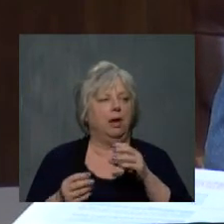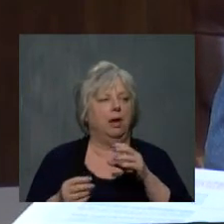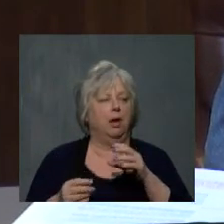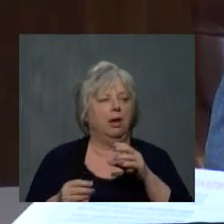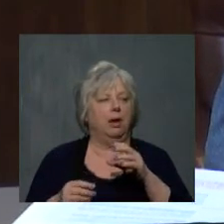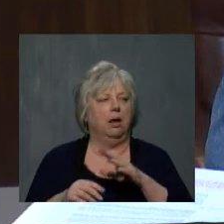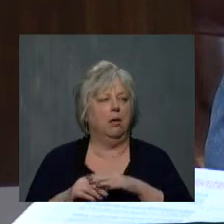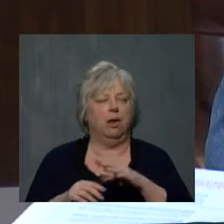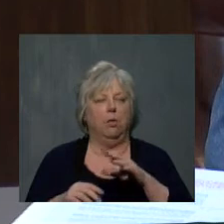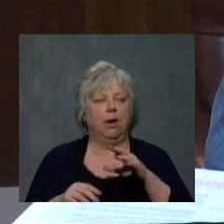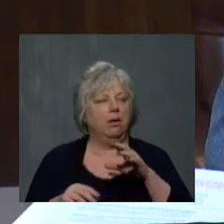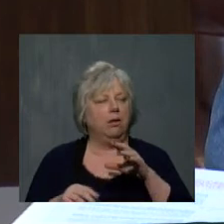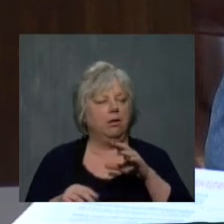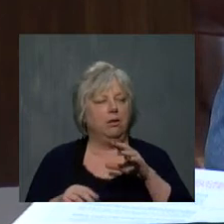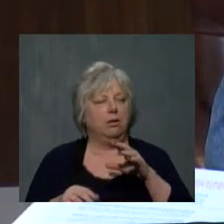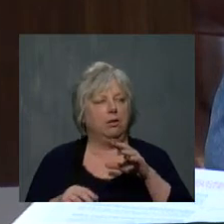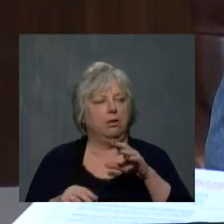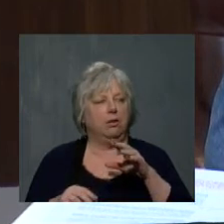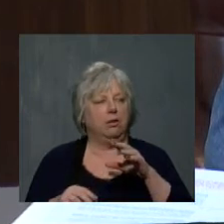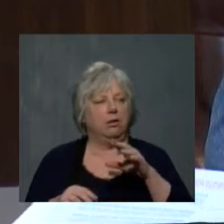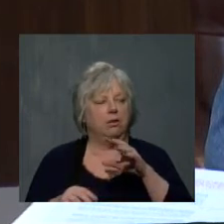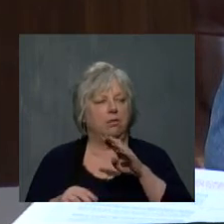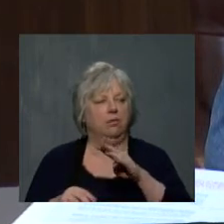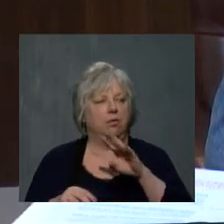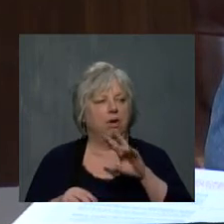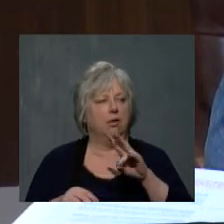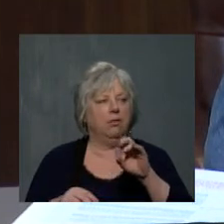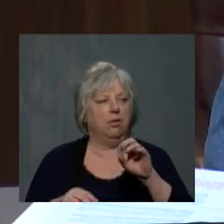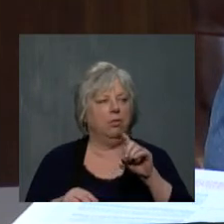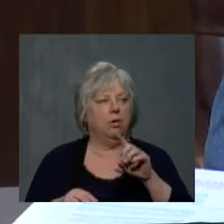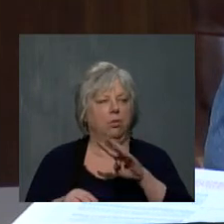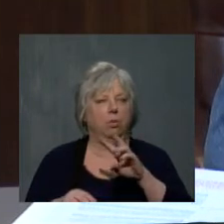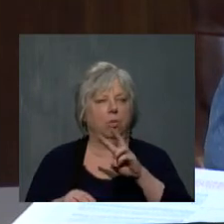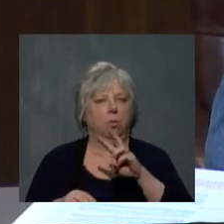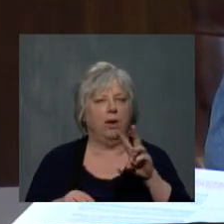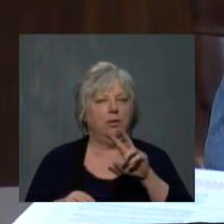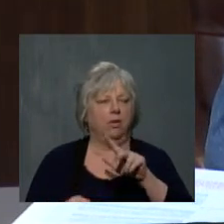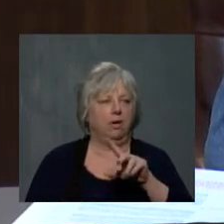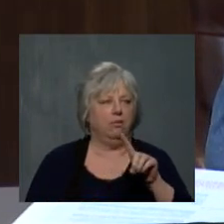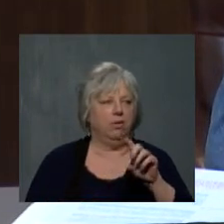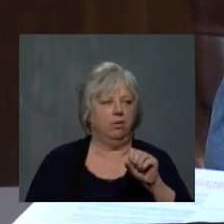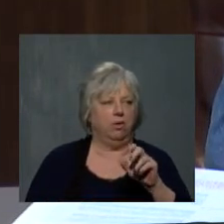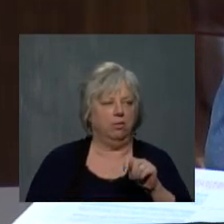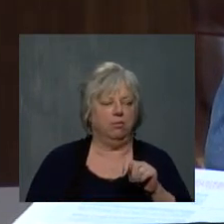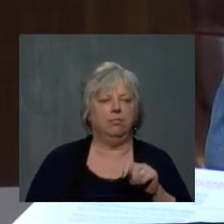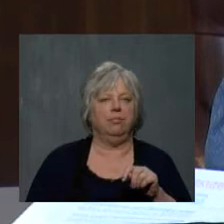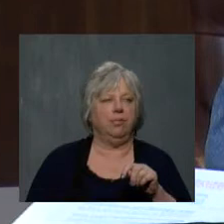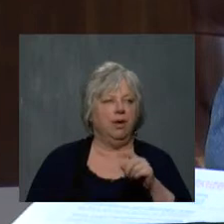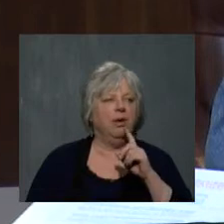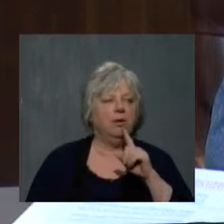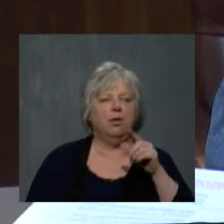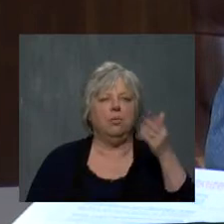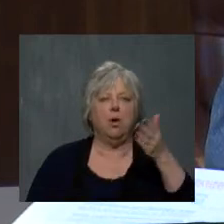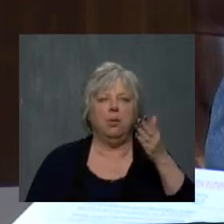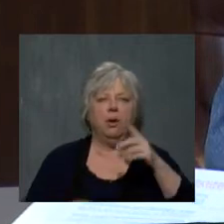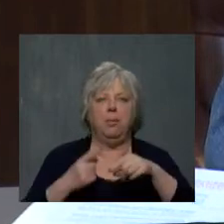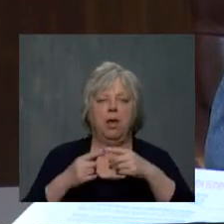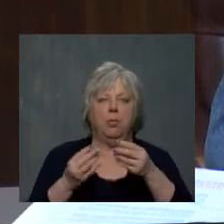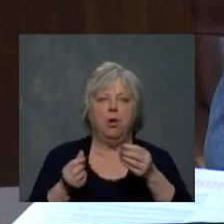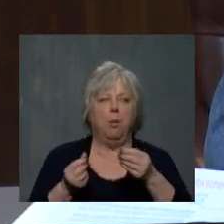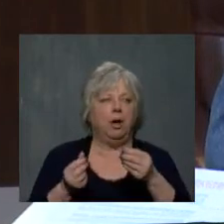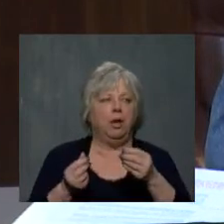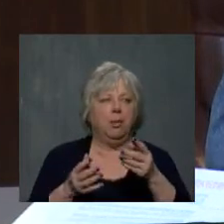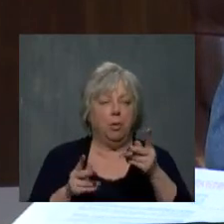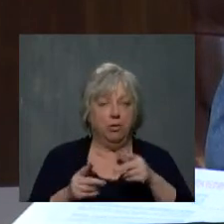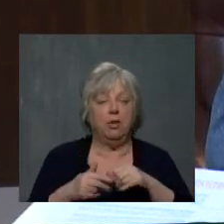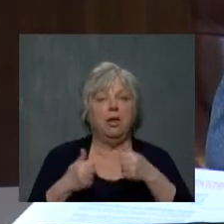Victor to let me know if the person that did the presentation about the property owns that